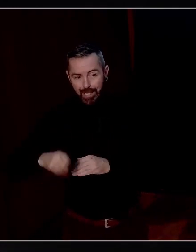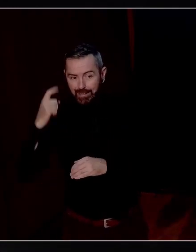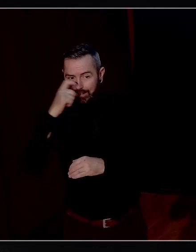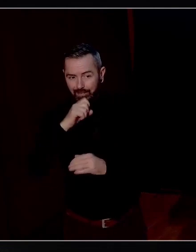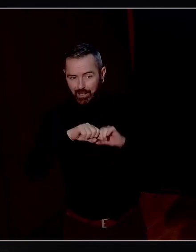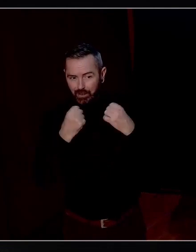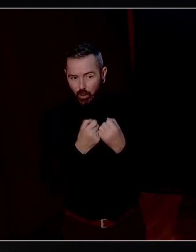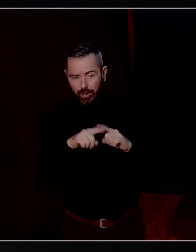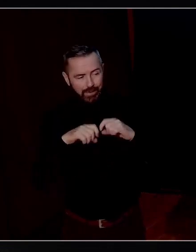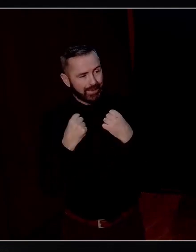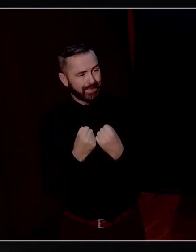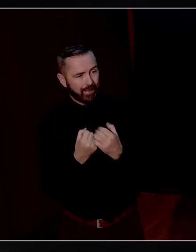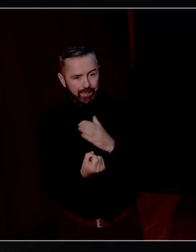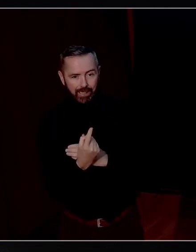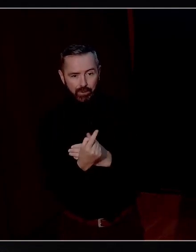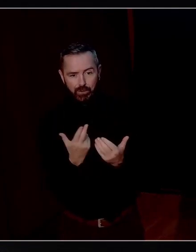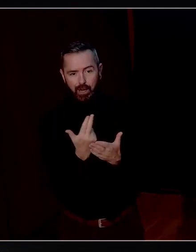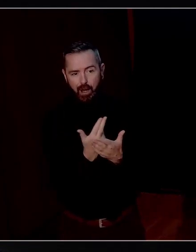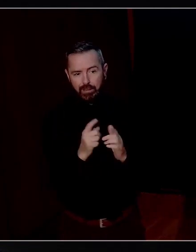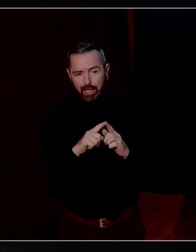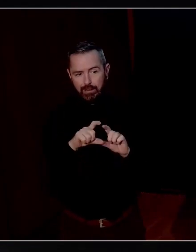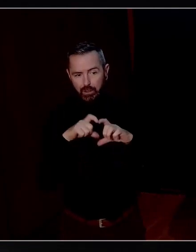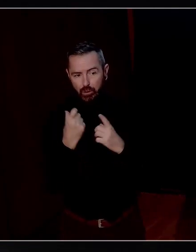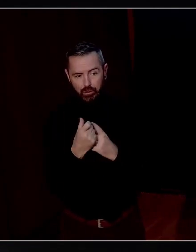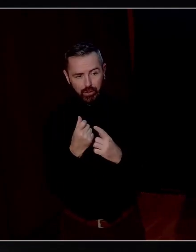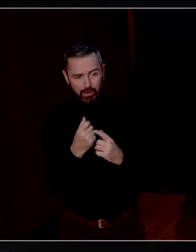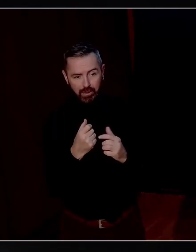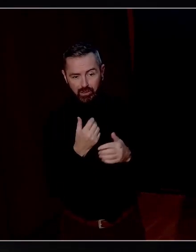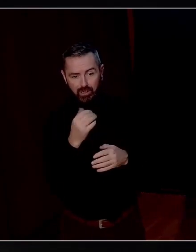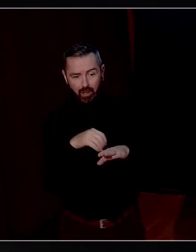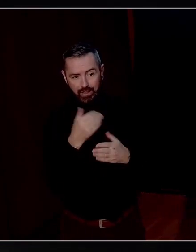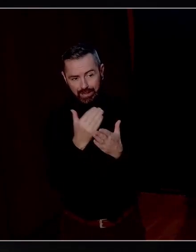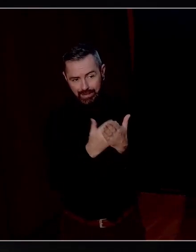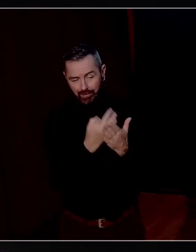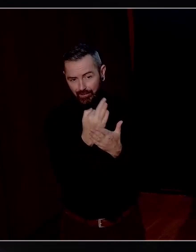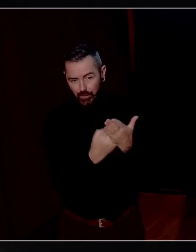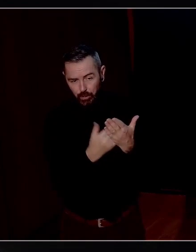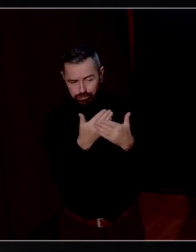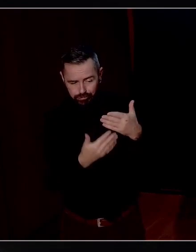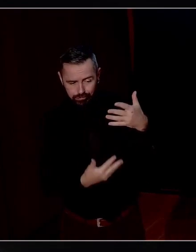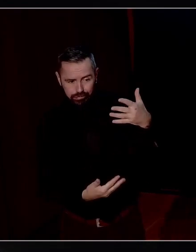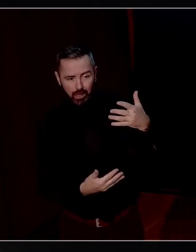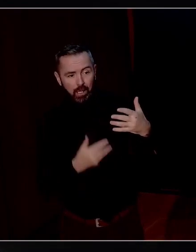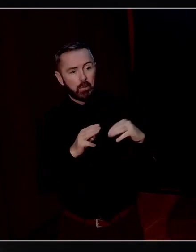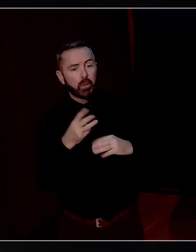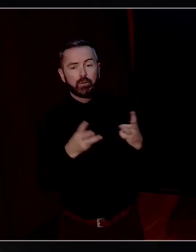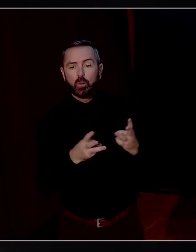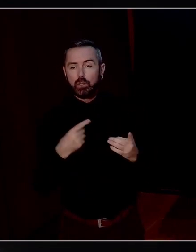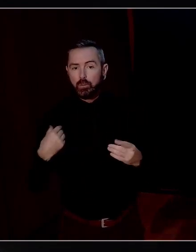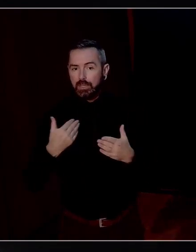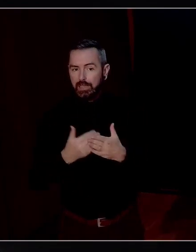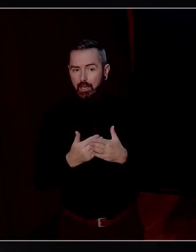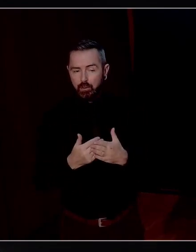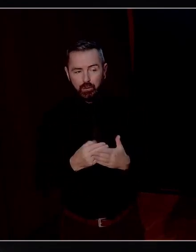societal issues, arts and culture, to name but a few. Much of the work to date has been truly groundbreaking, and it will